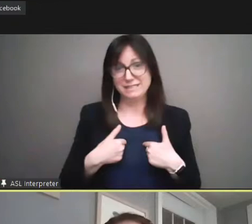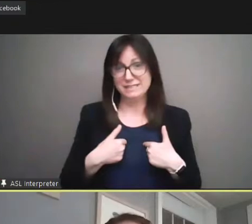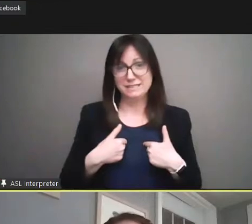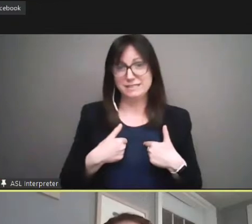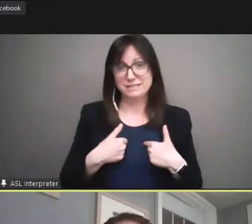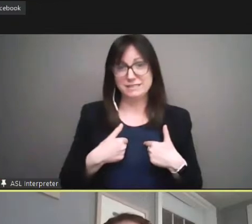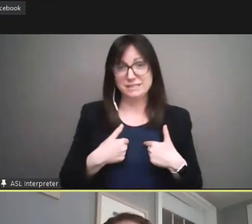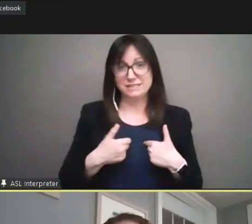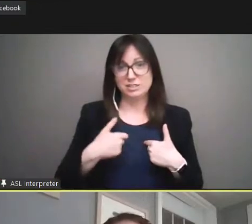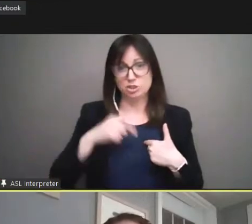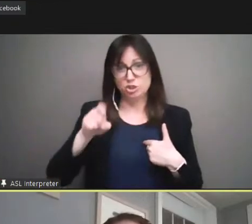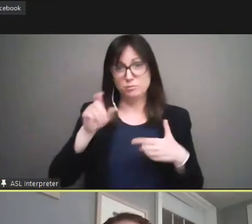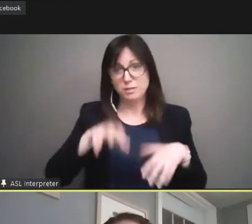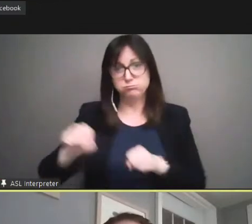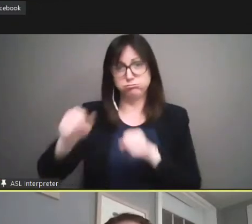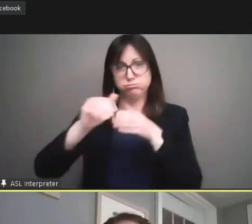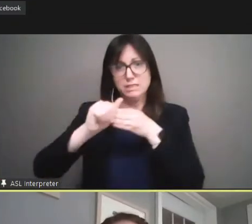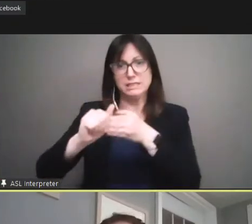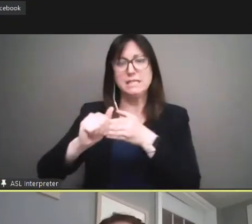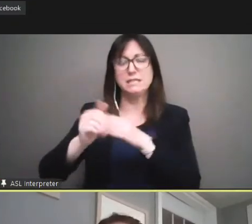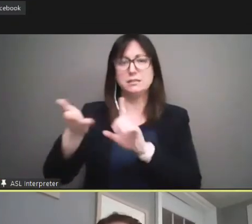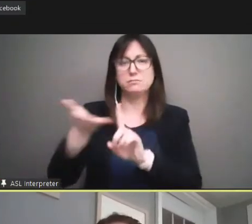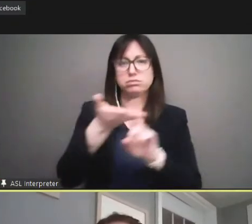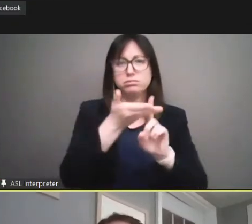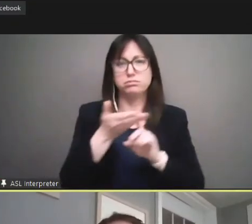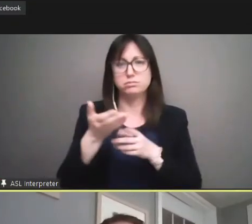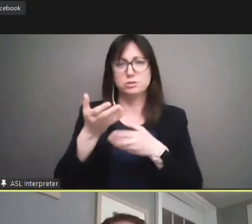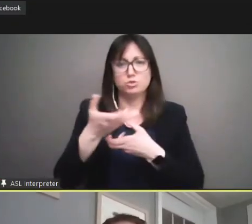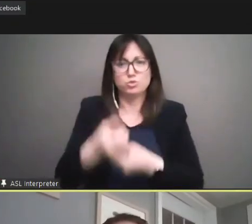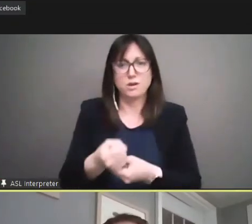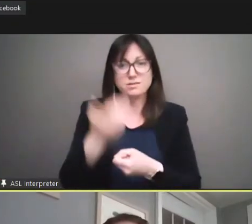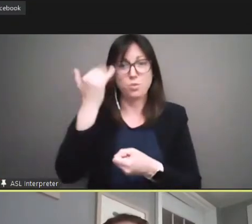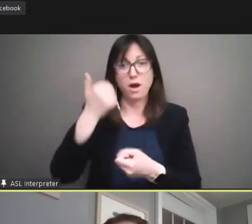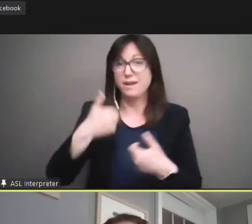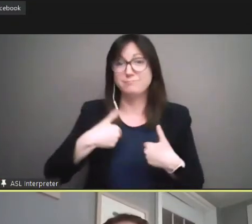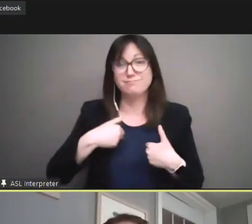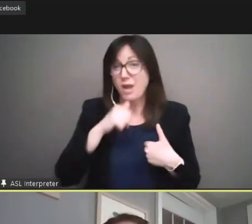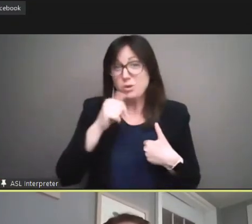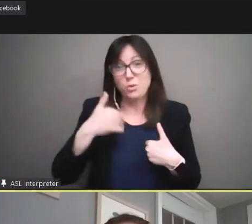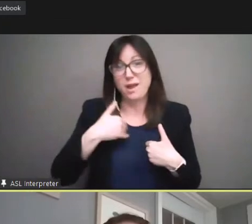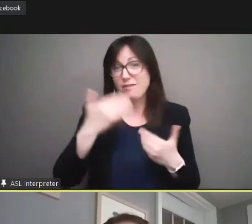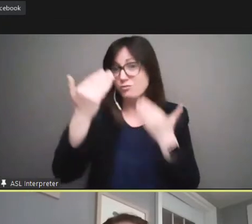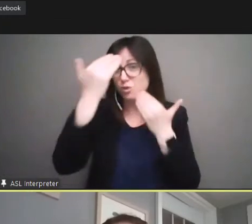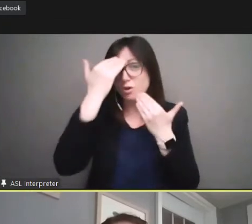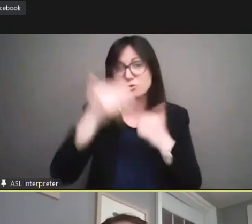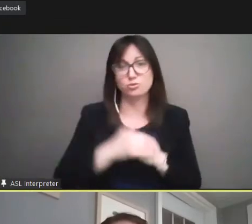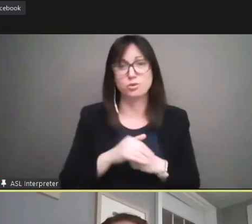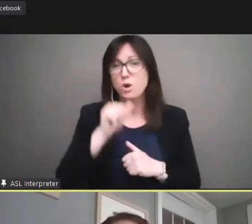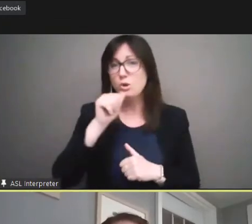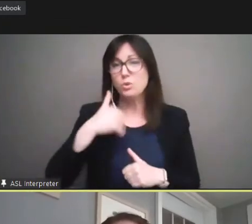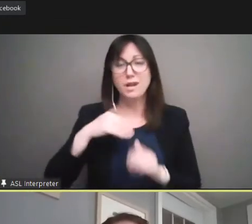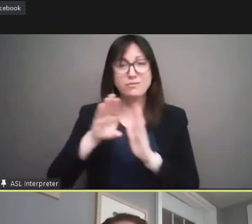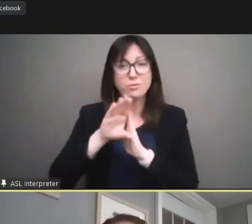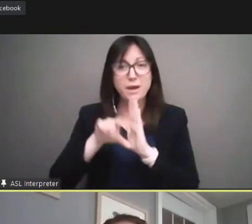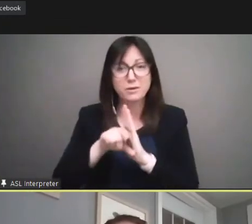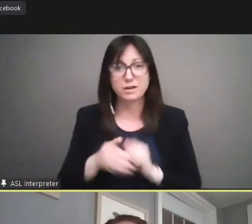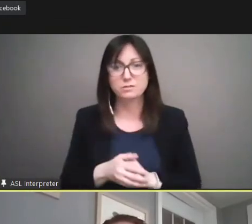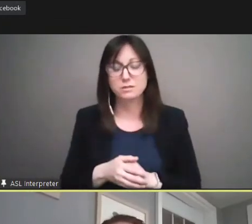should be leading that charge because I might not have that knowledge. And I think that's something that's hard to admit sometimes